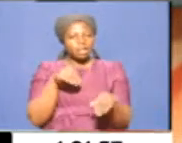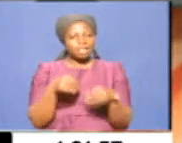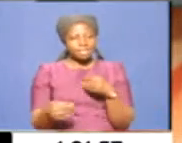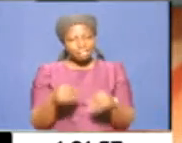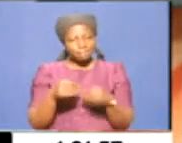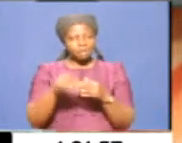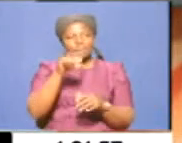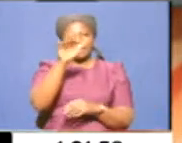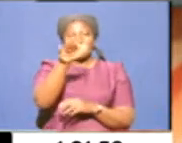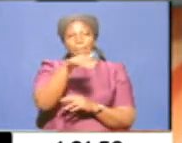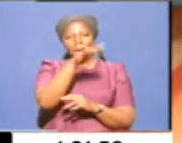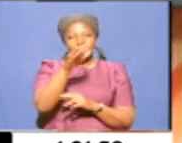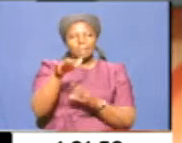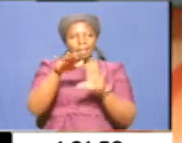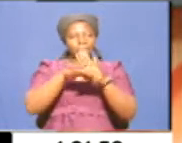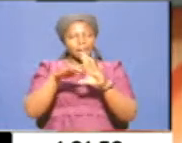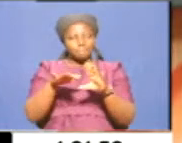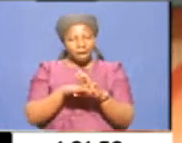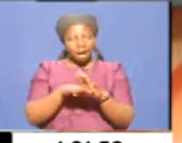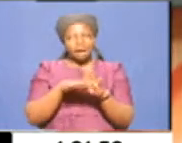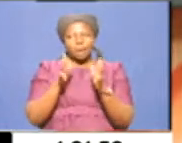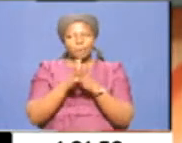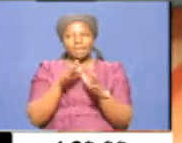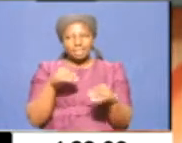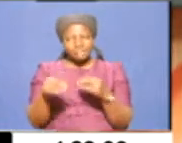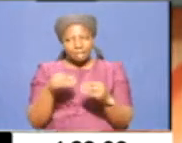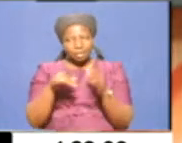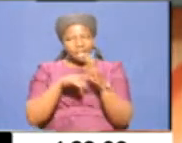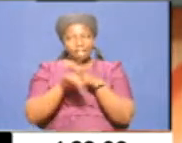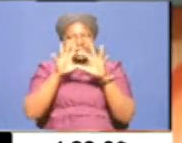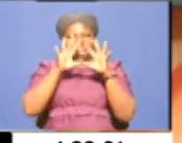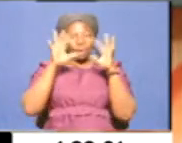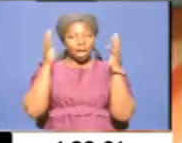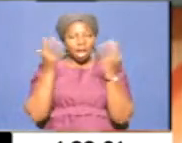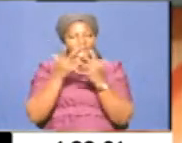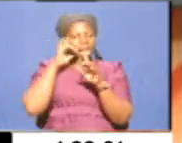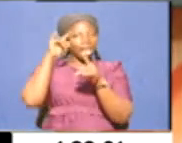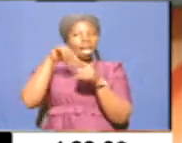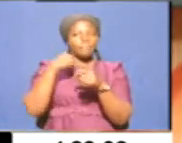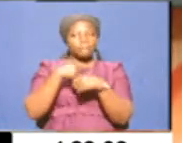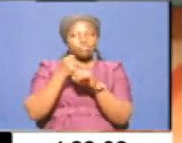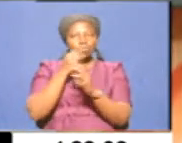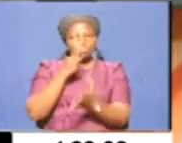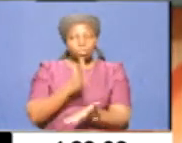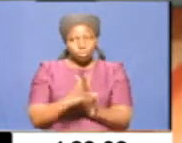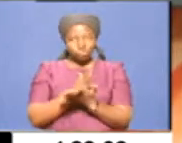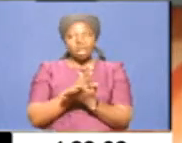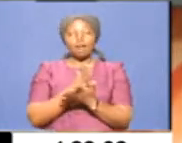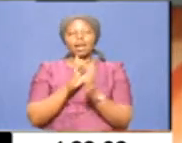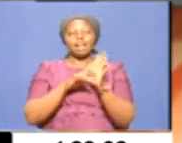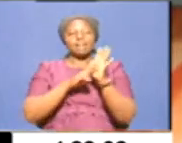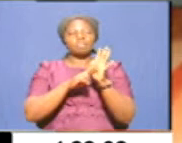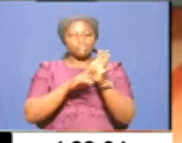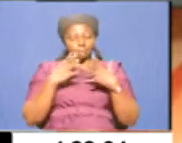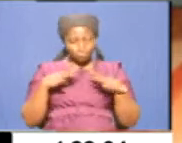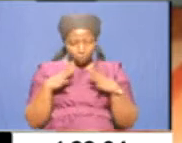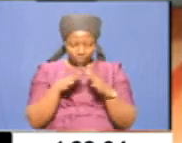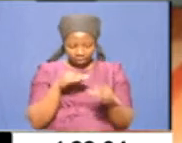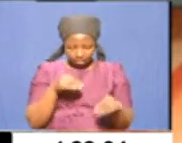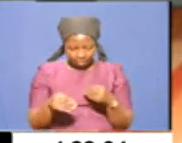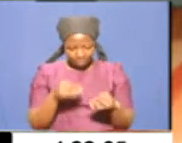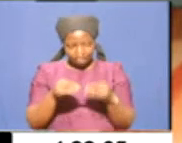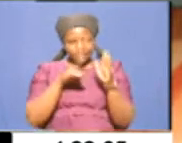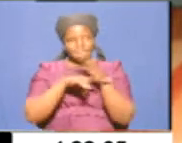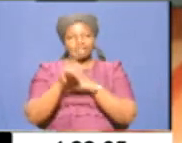parliamentarians with disability all over the world, just seeking to ensure that representation of persons with disability in the